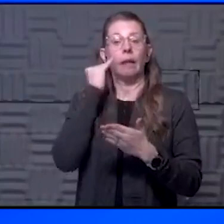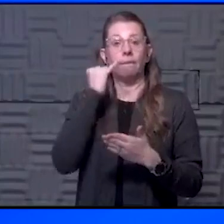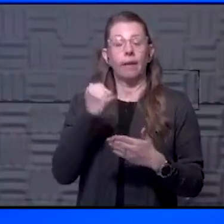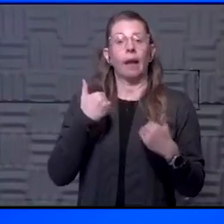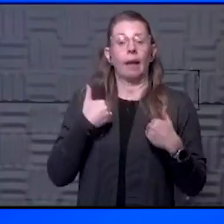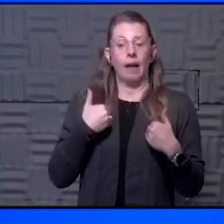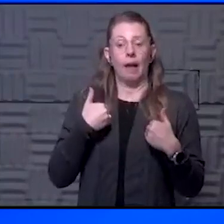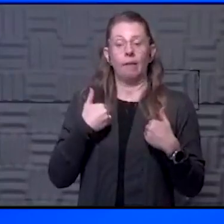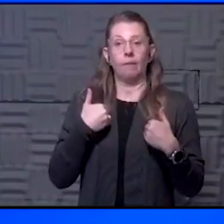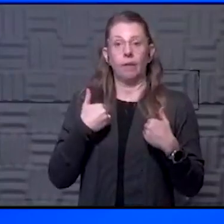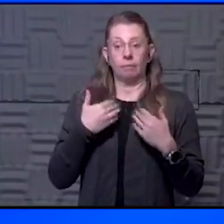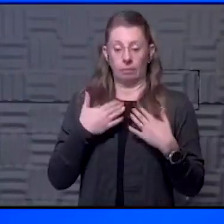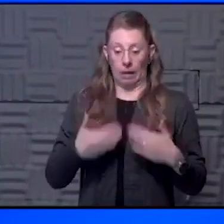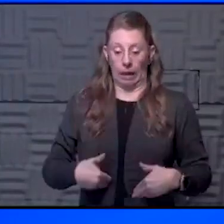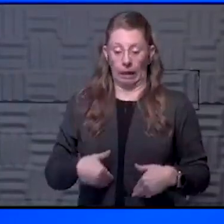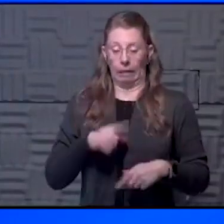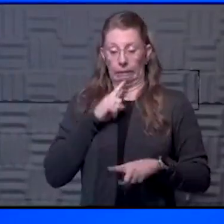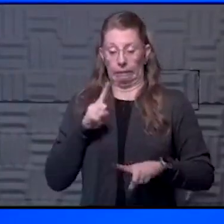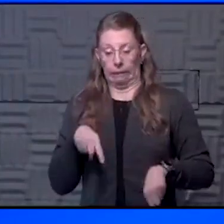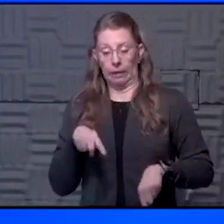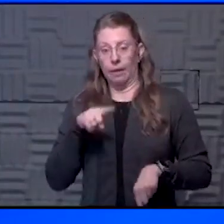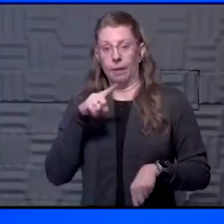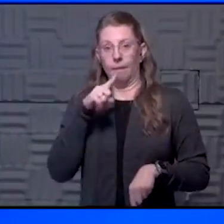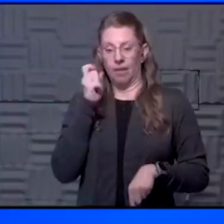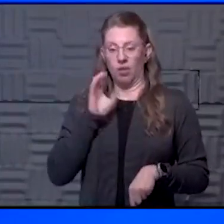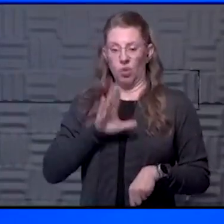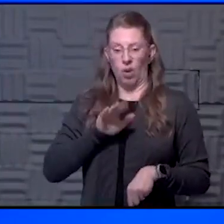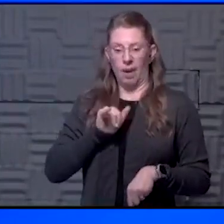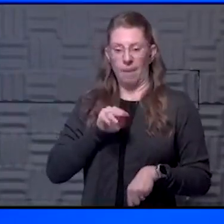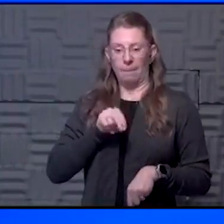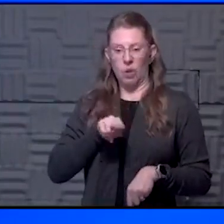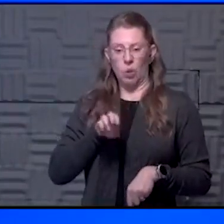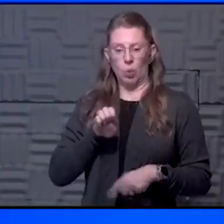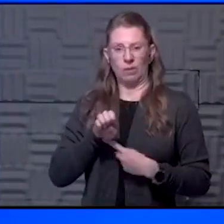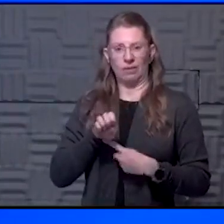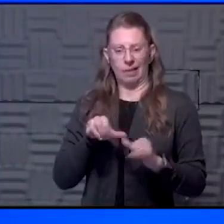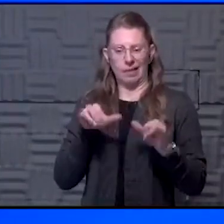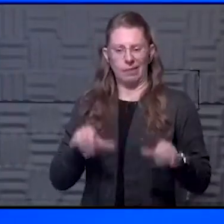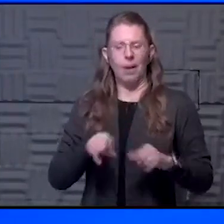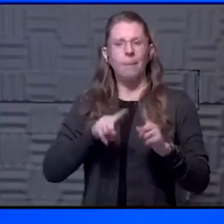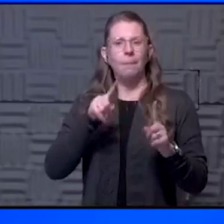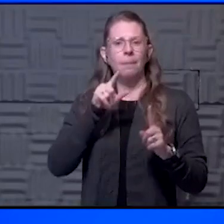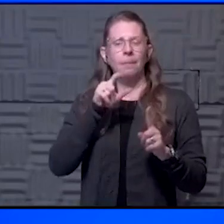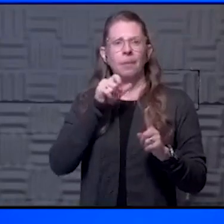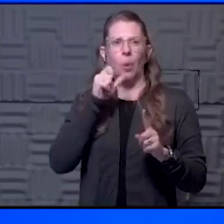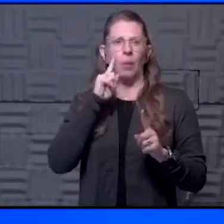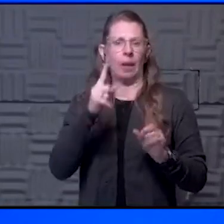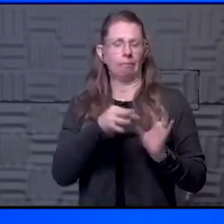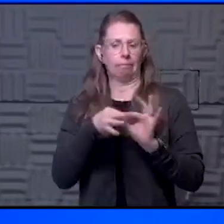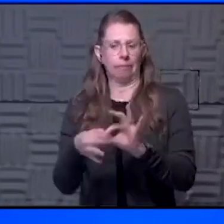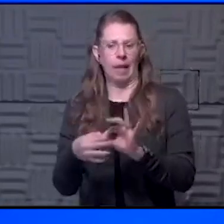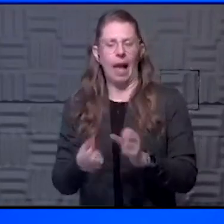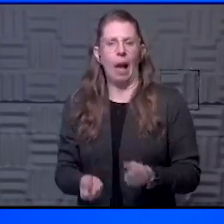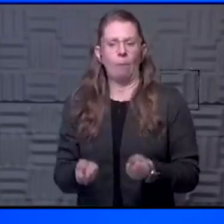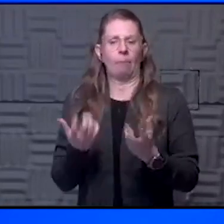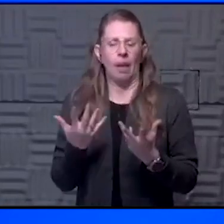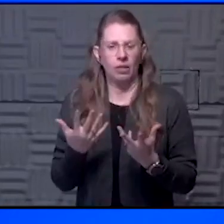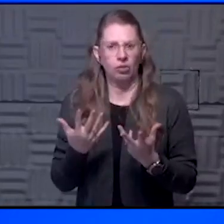have a reaction, that it is because it's your immune system, but I don't think there's any necessarily correlate there with the amount